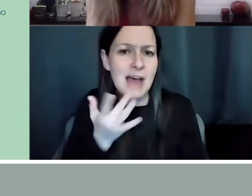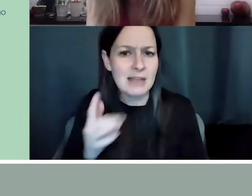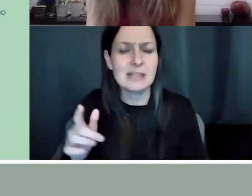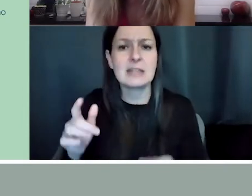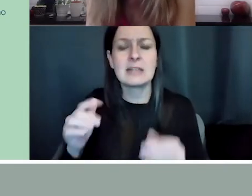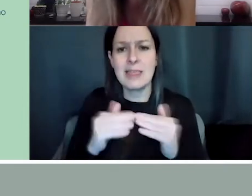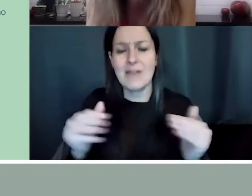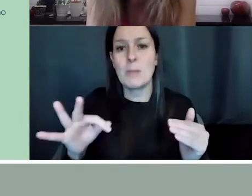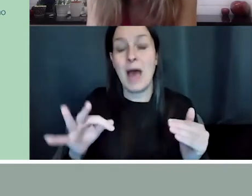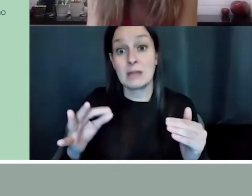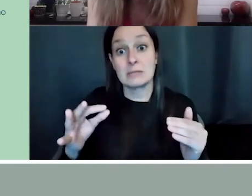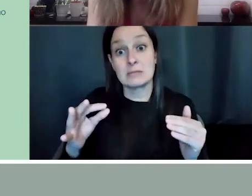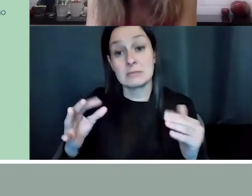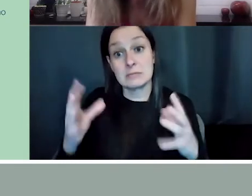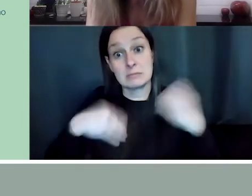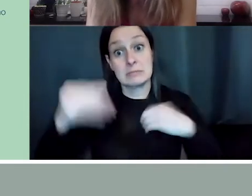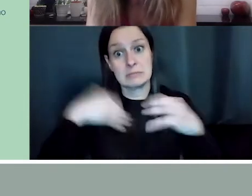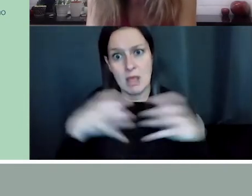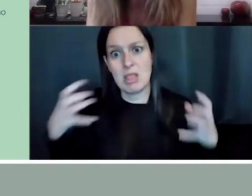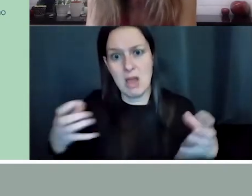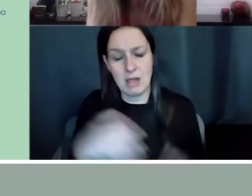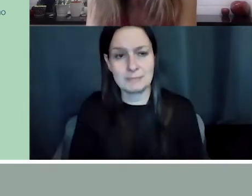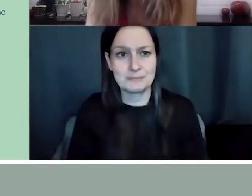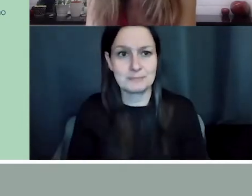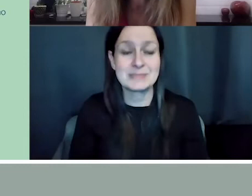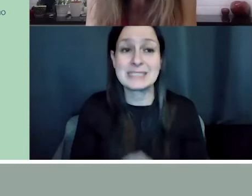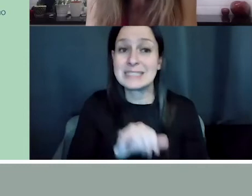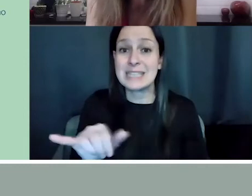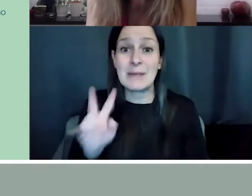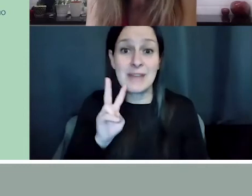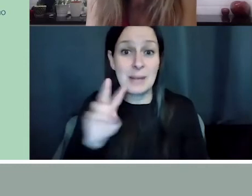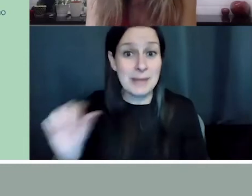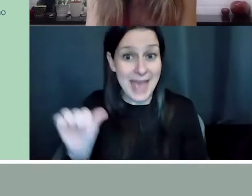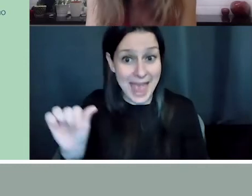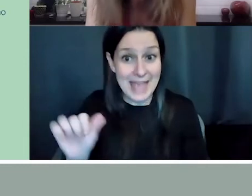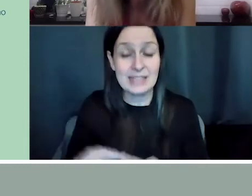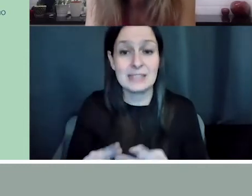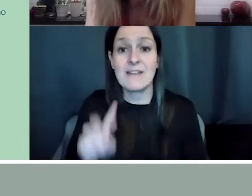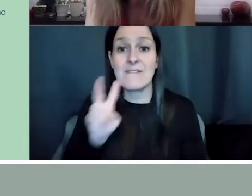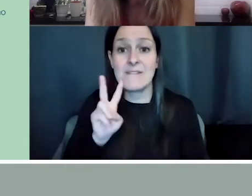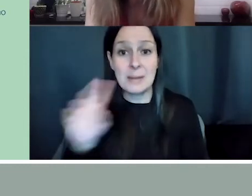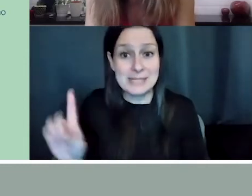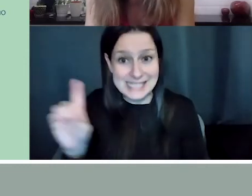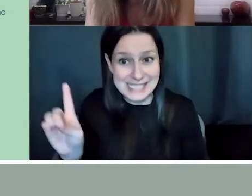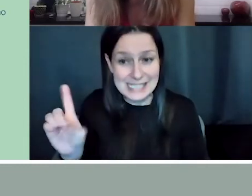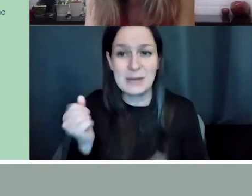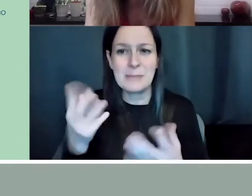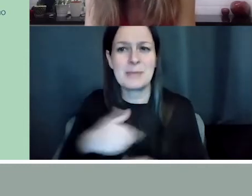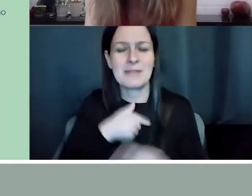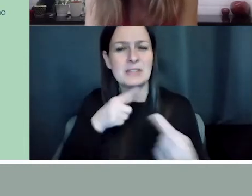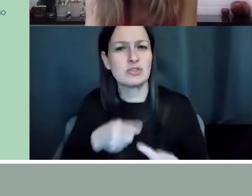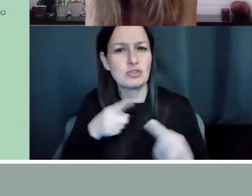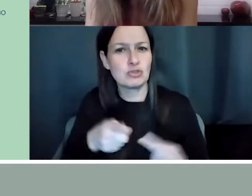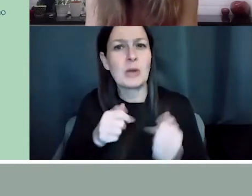being consumed a lot. Same thing with vitamin A. We all know vitamin D, many of us struggle with getting a sufficient